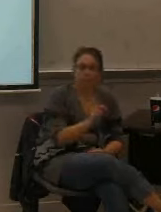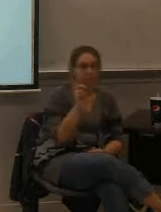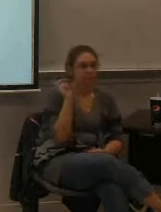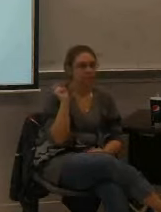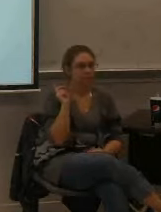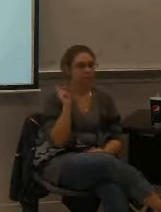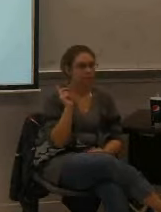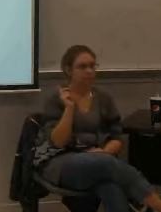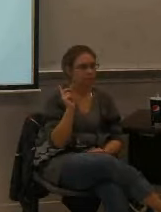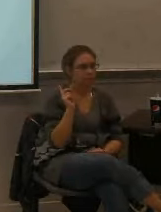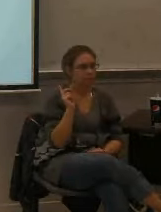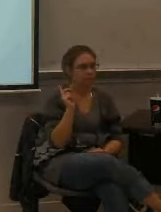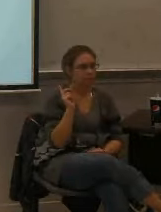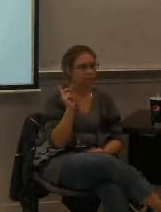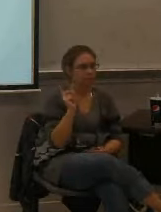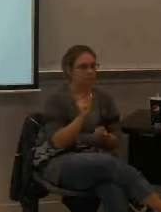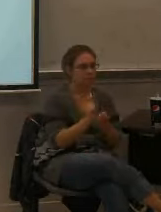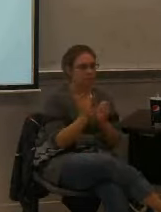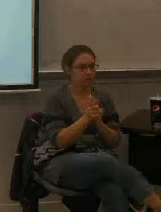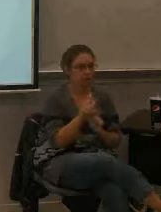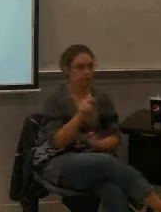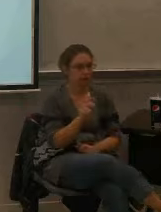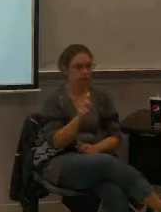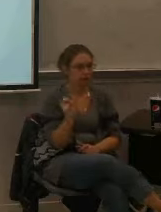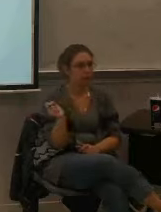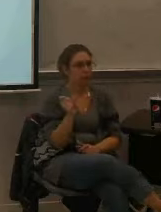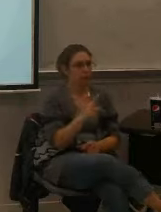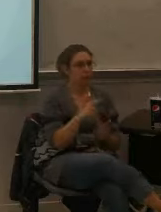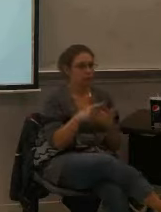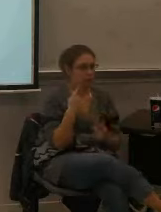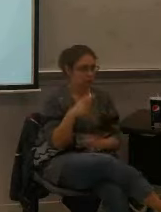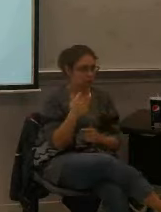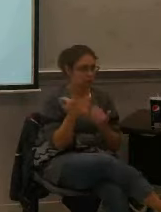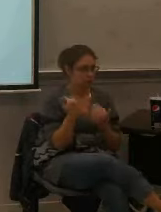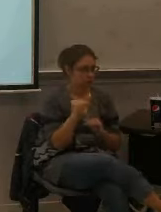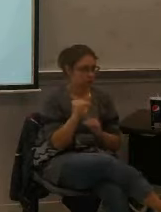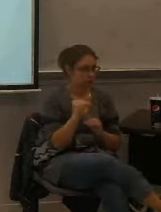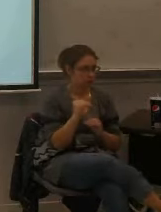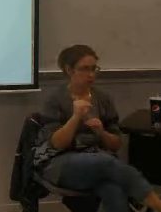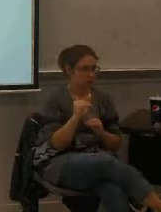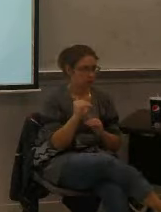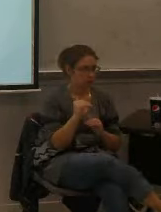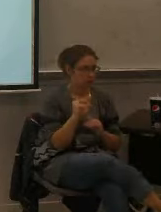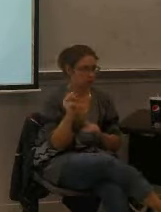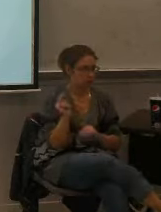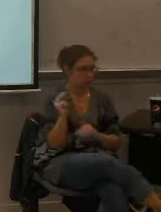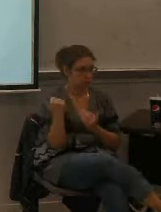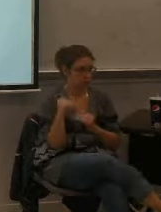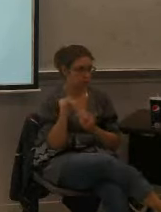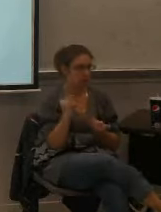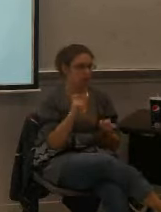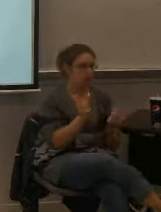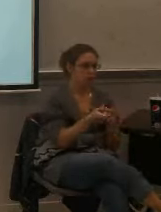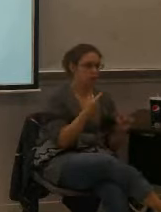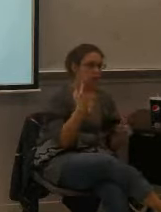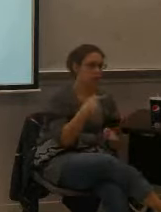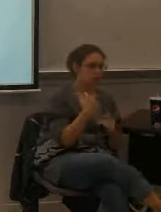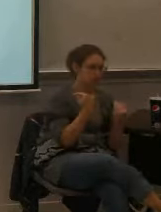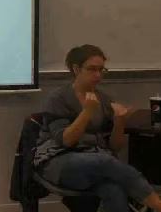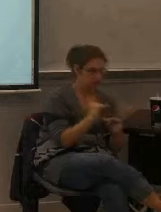basically switched the lake back to a phosphorus limitation from a nitrogen limitation.